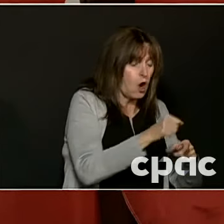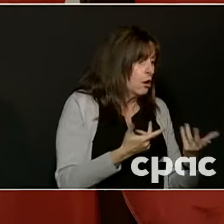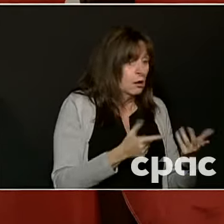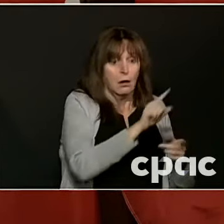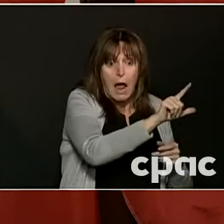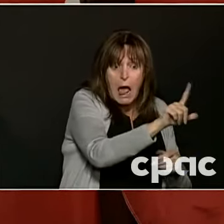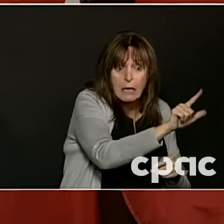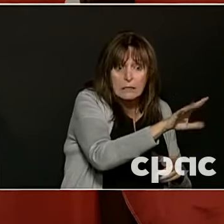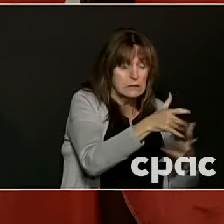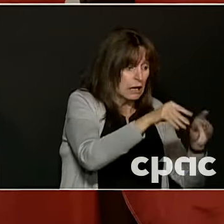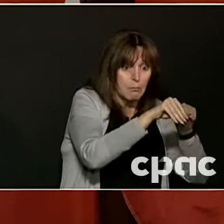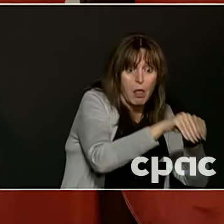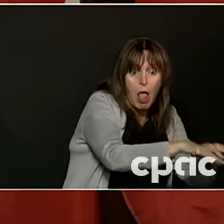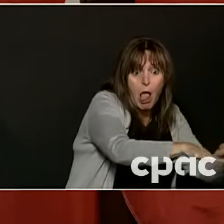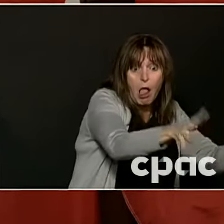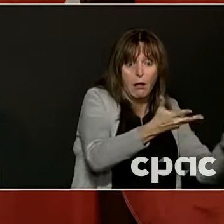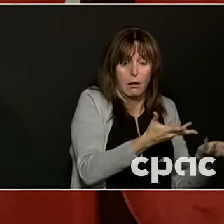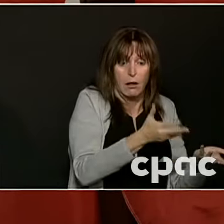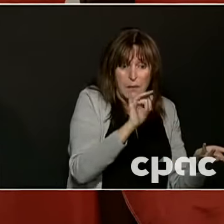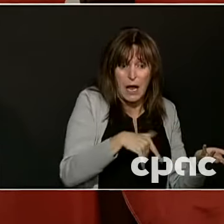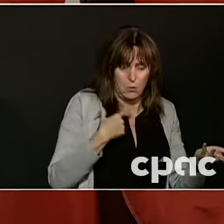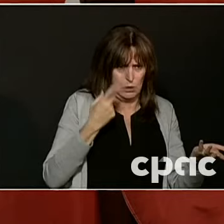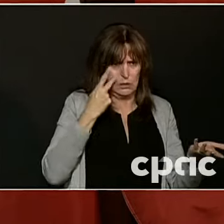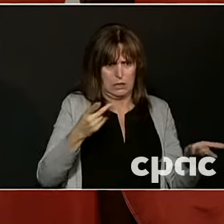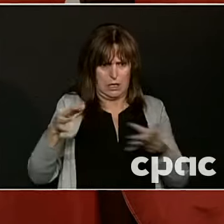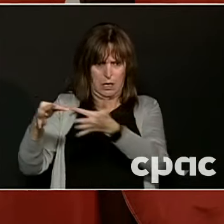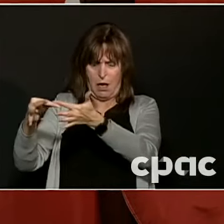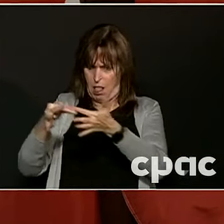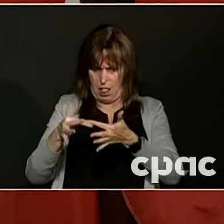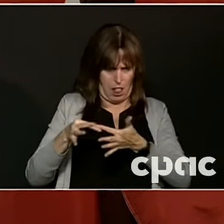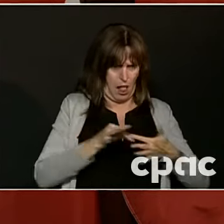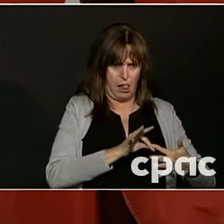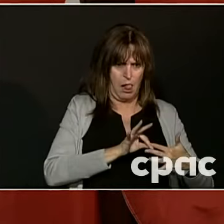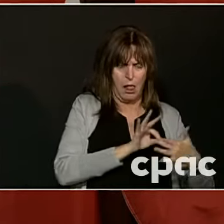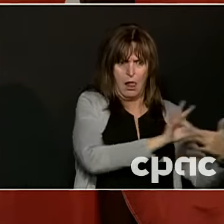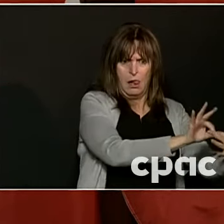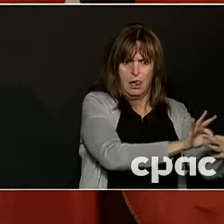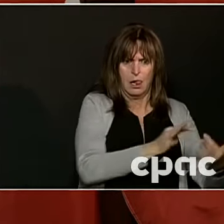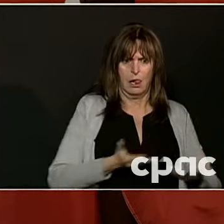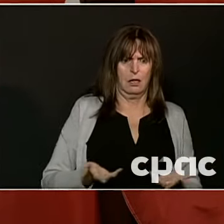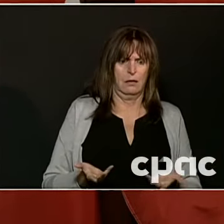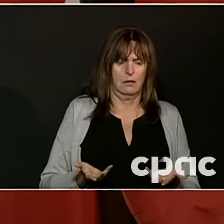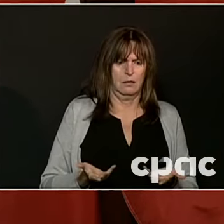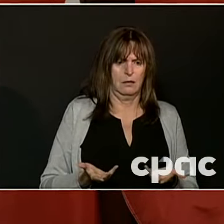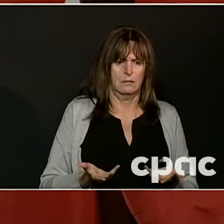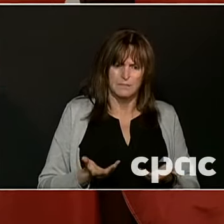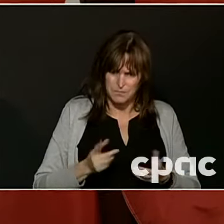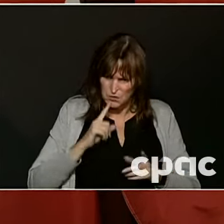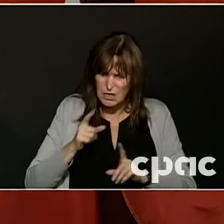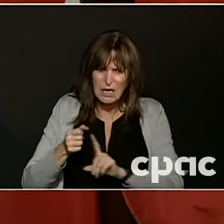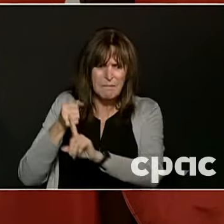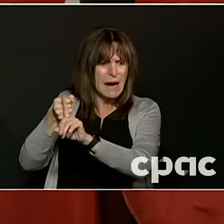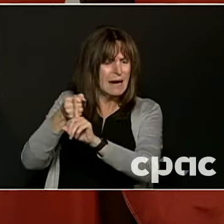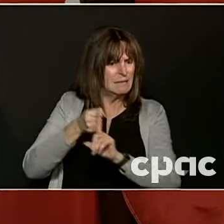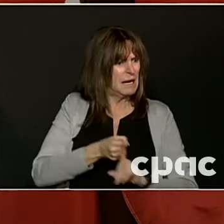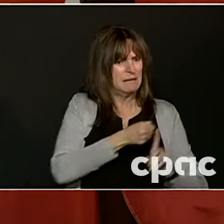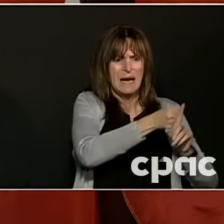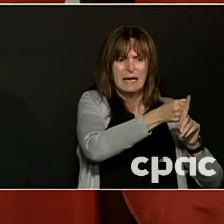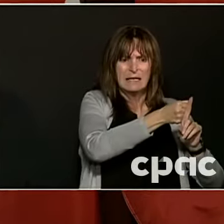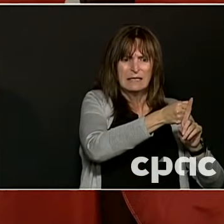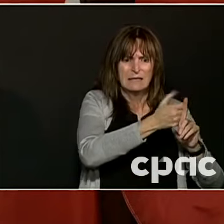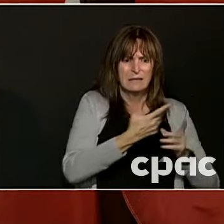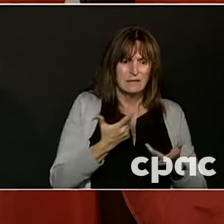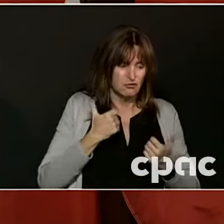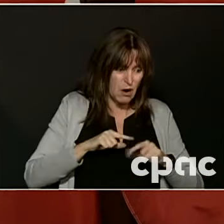large number of transmissions, the positivity goes up, the cases go up. It starts to impact into these other ones that we have tried to protect. We're